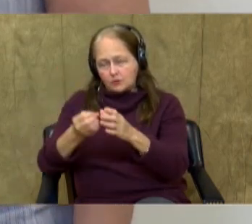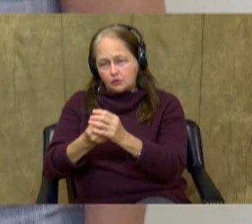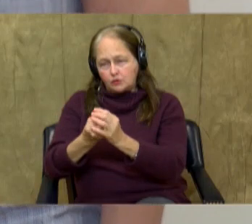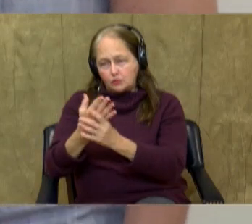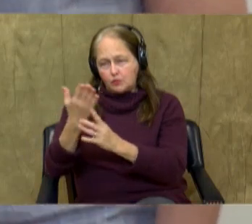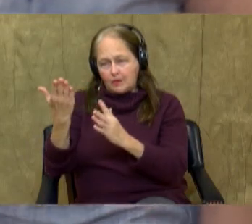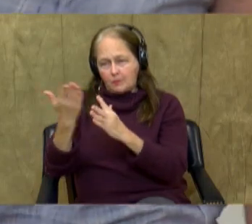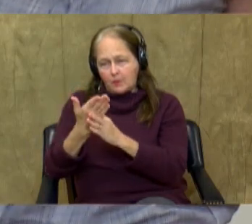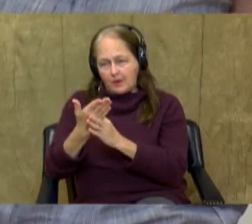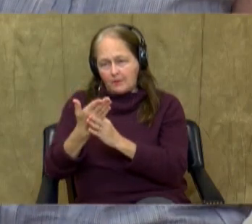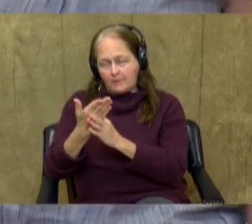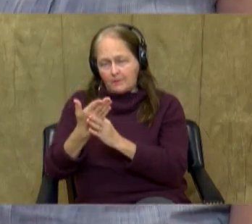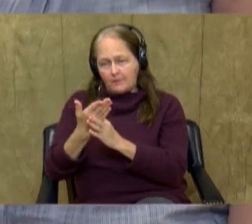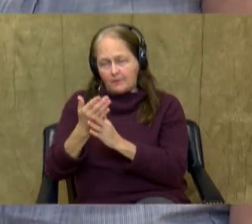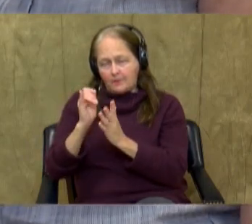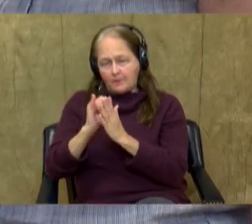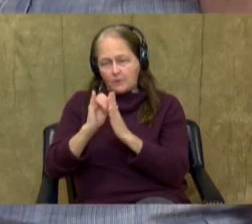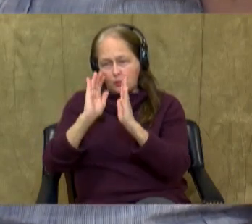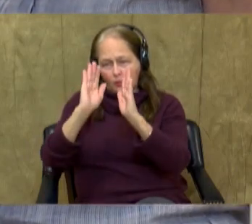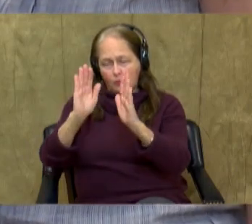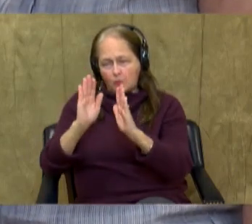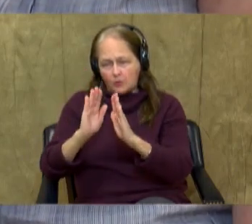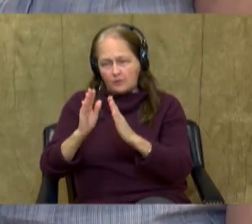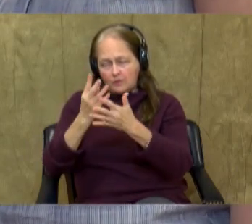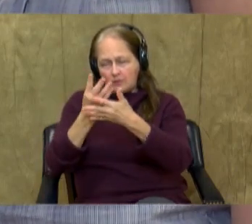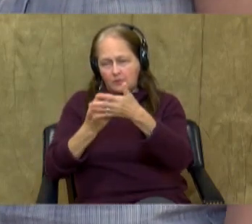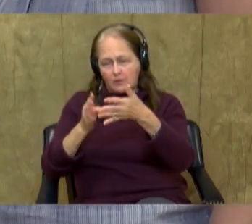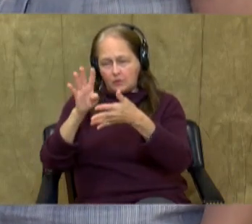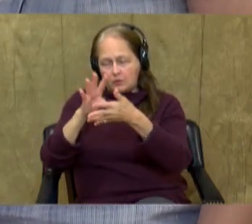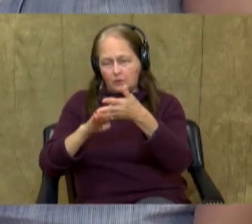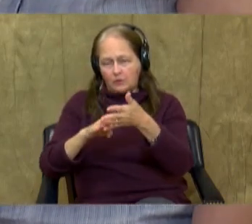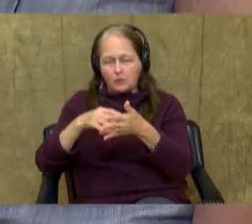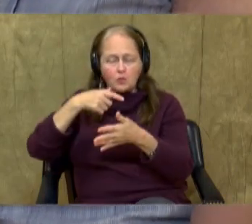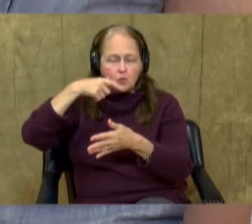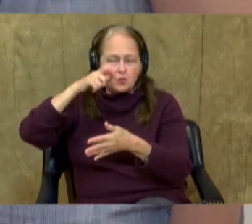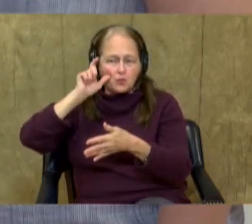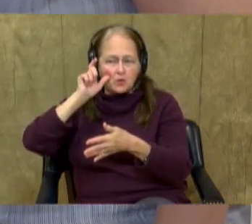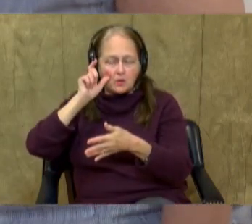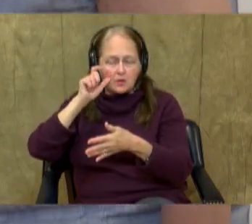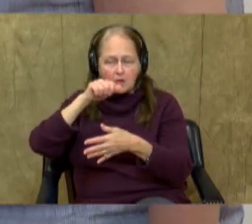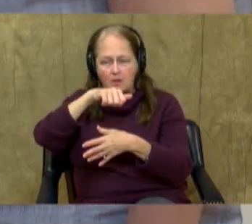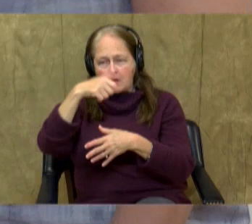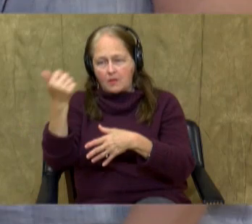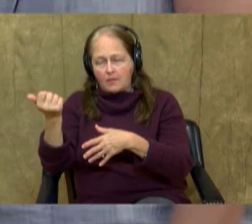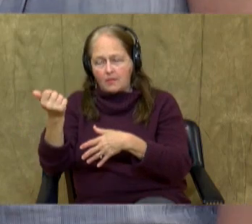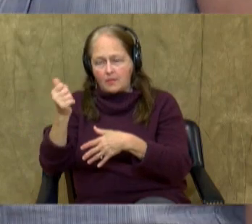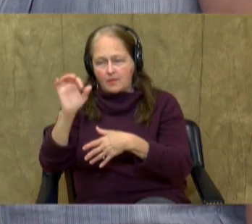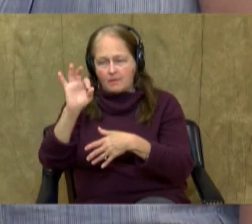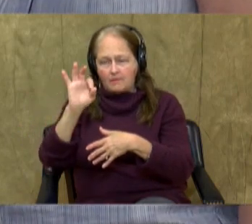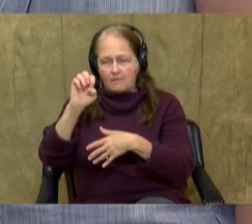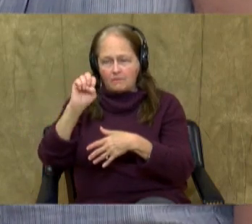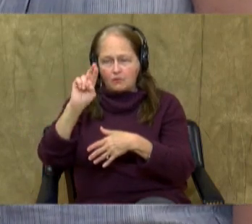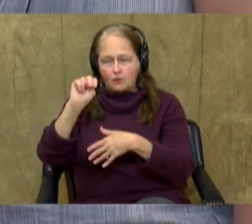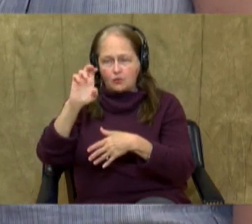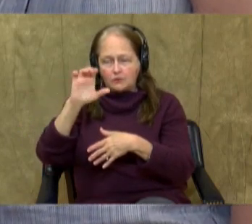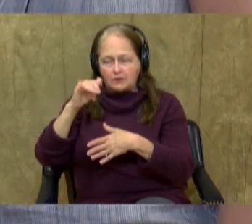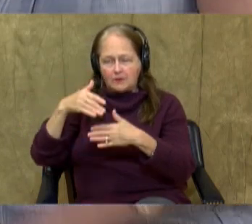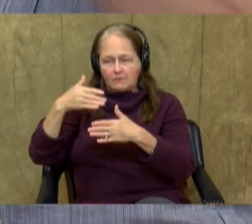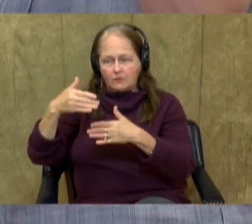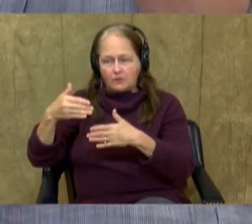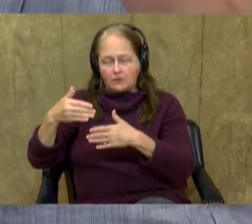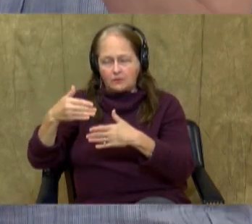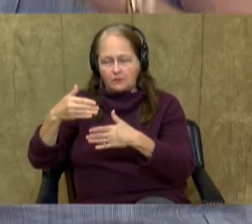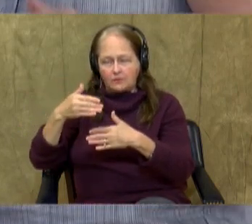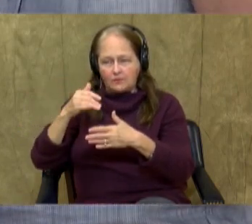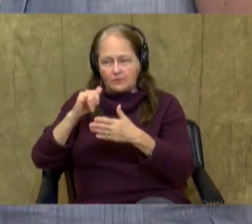What's great about the graph as opposed to the frequency table that we just used to get the data is it's very obvious which one was most.